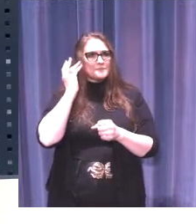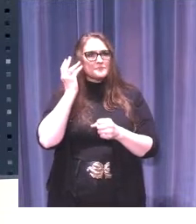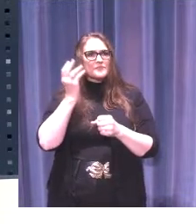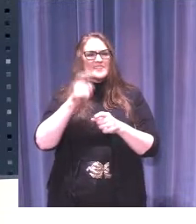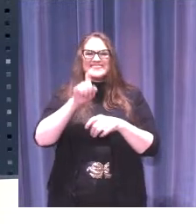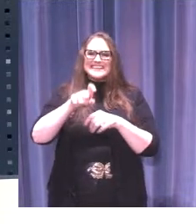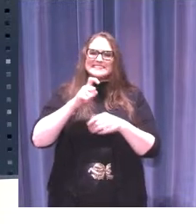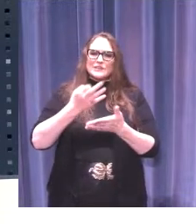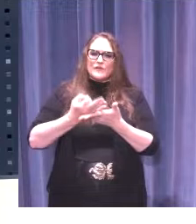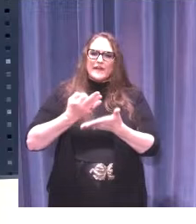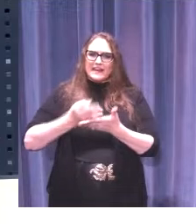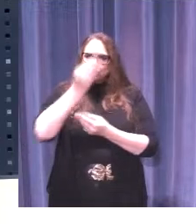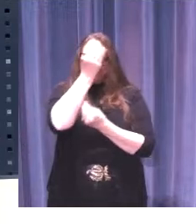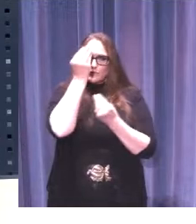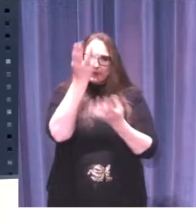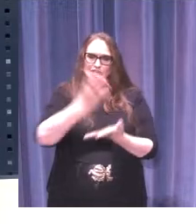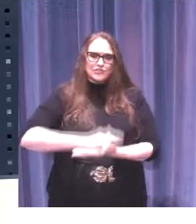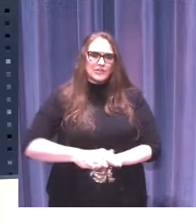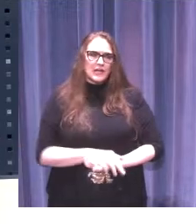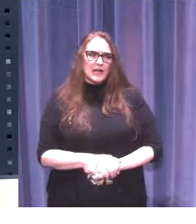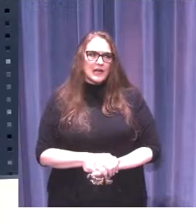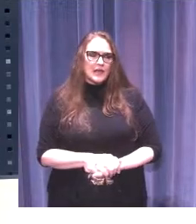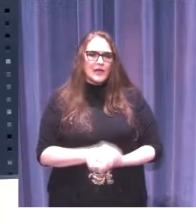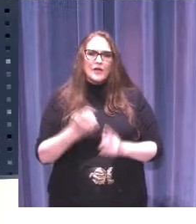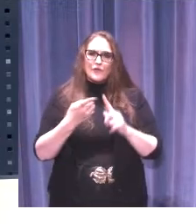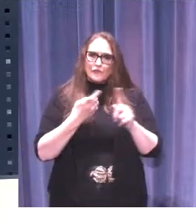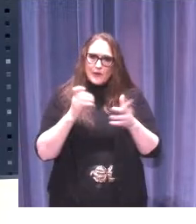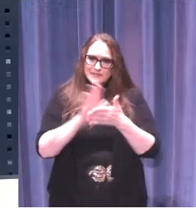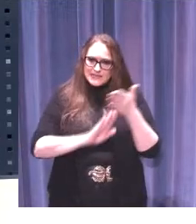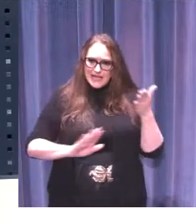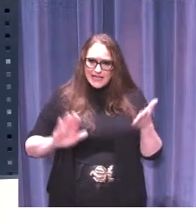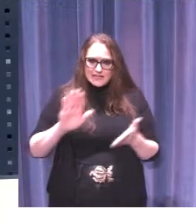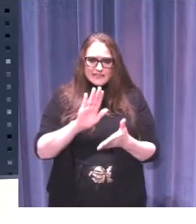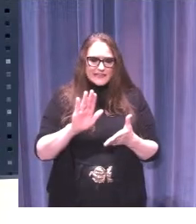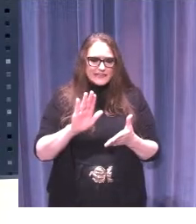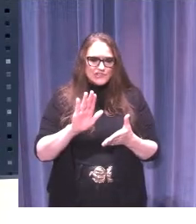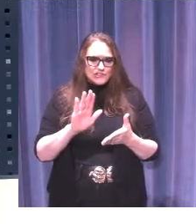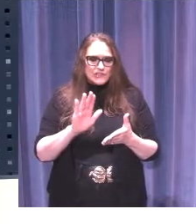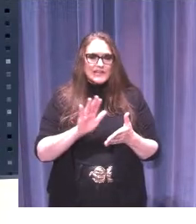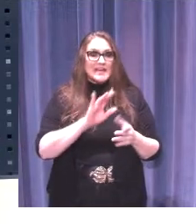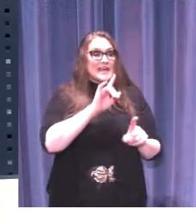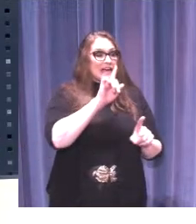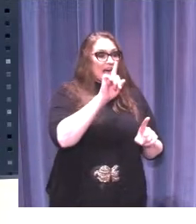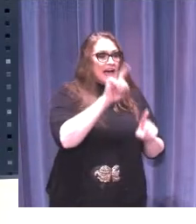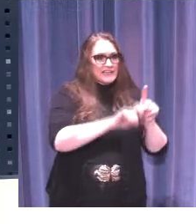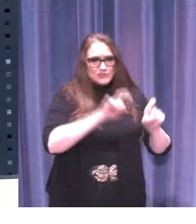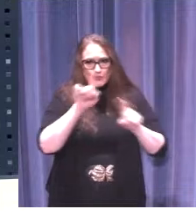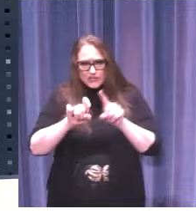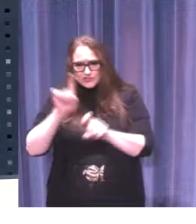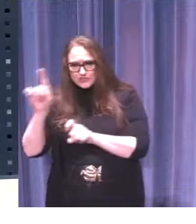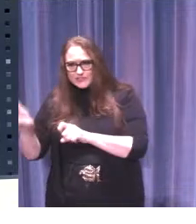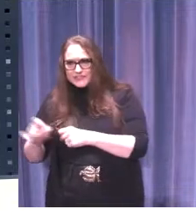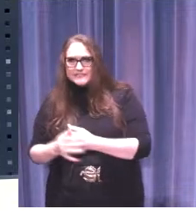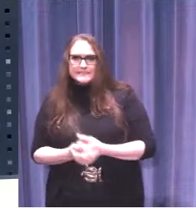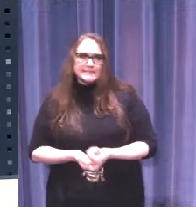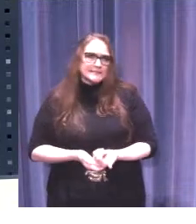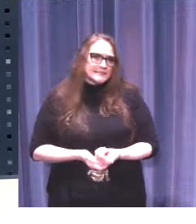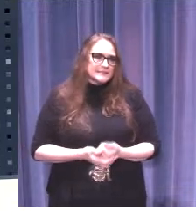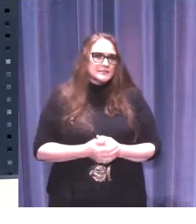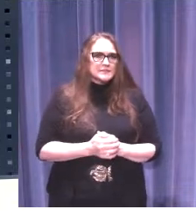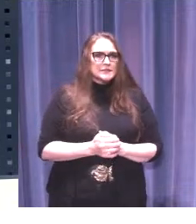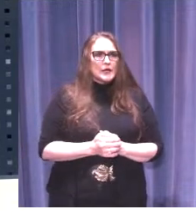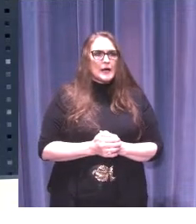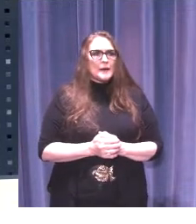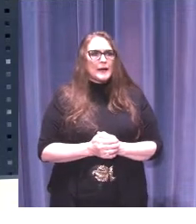necessary financial information from the college, ask questions, be